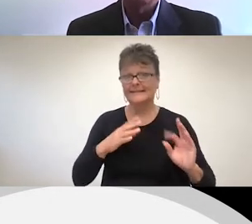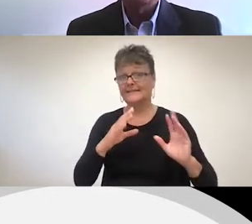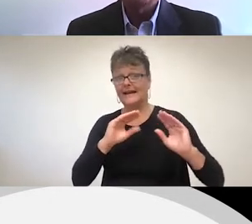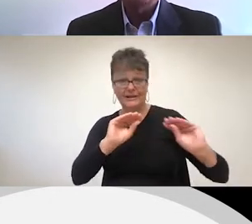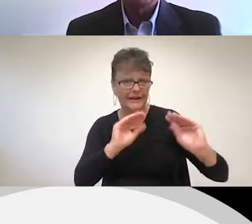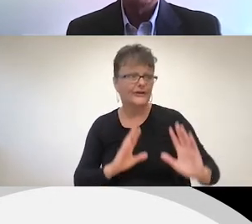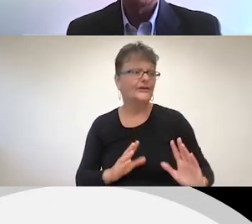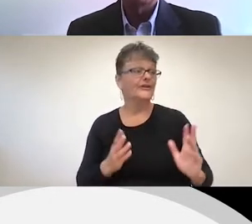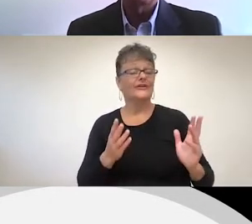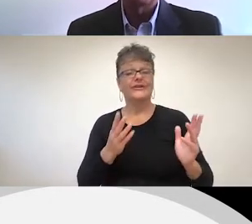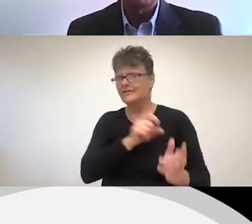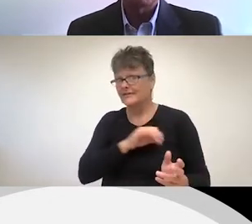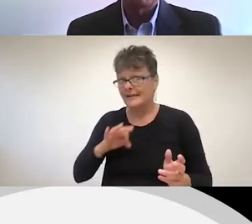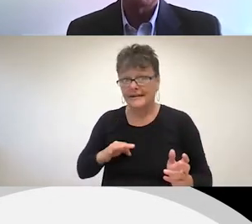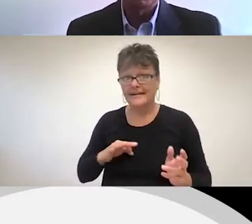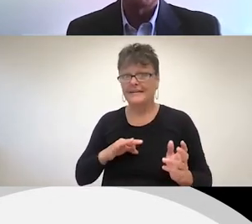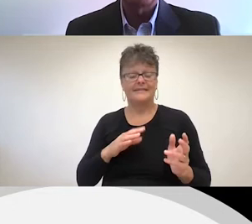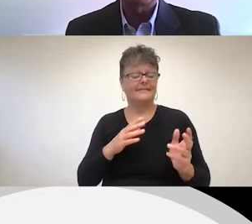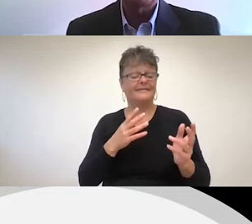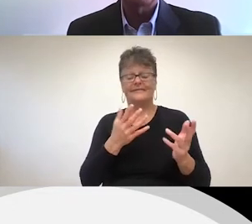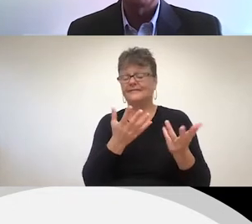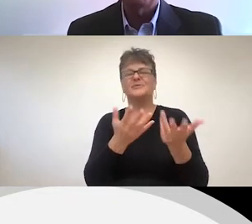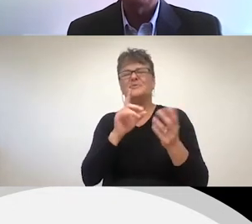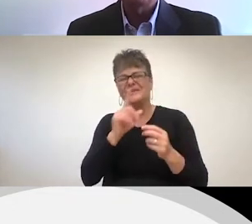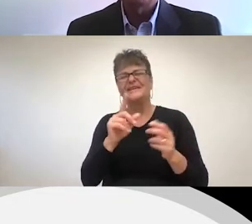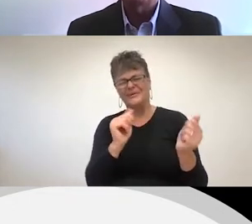educators, as staff members, in fact, the entire George